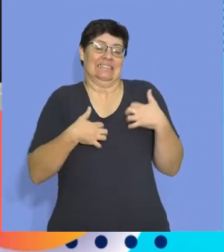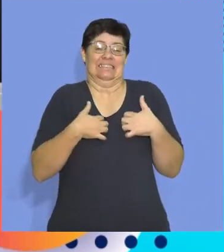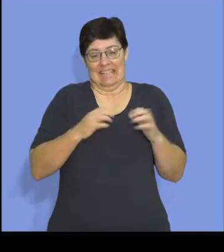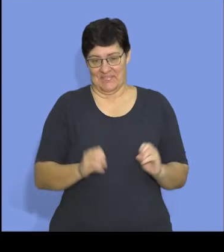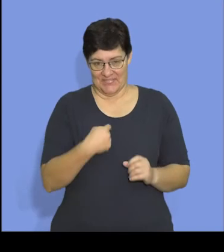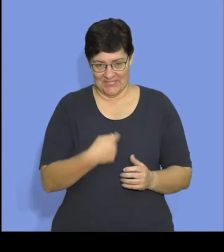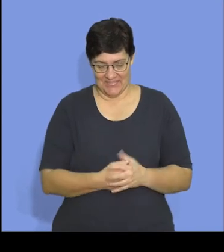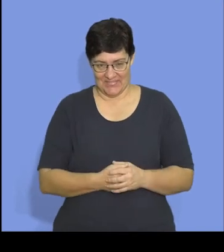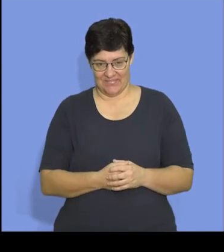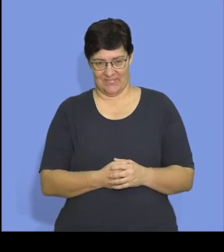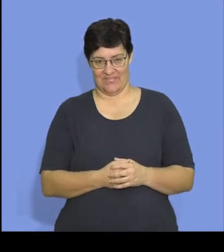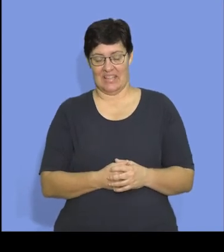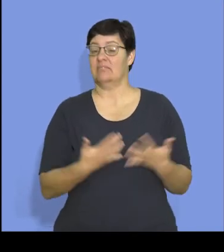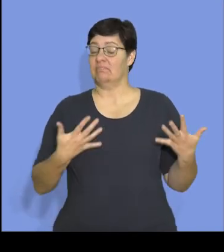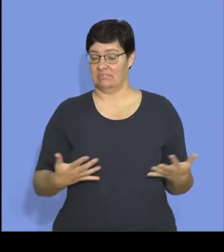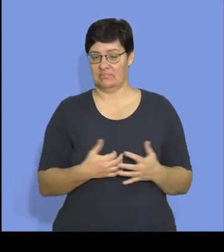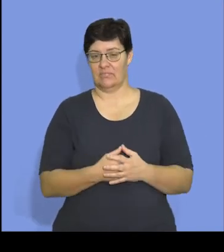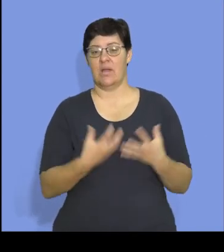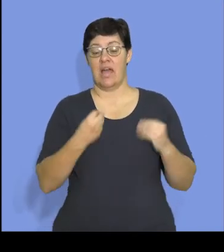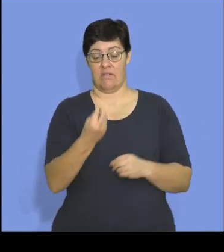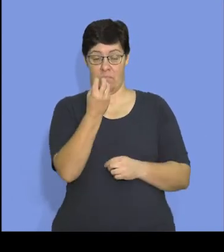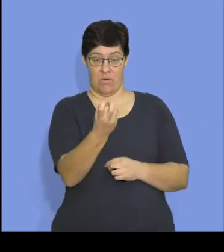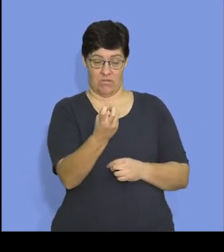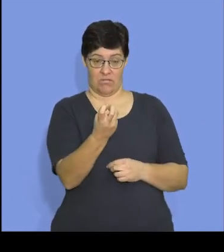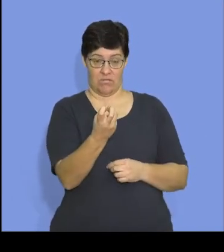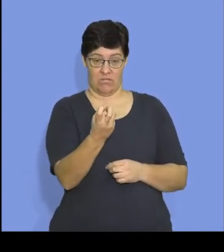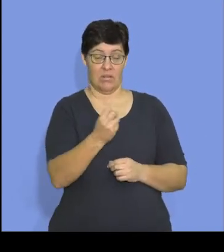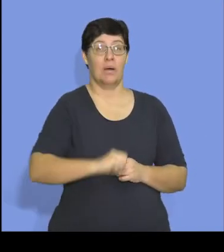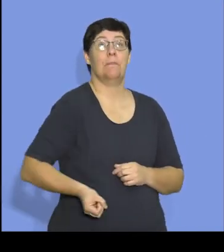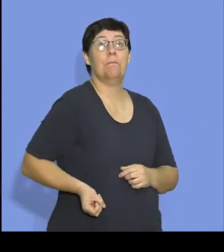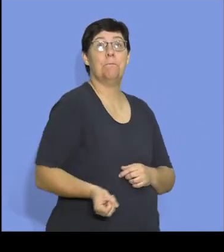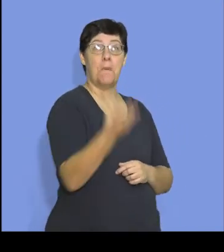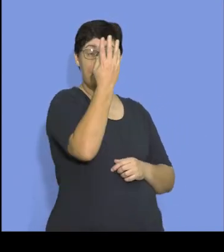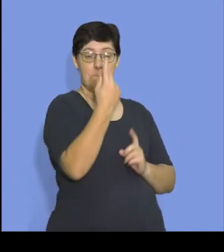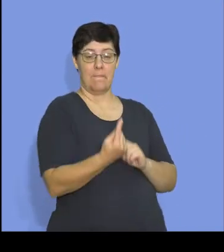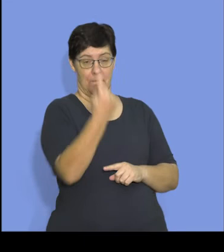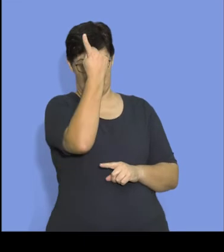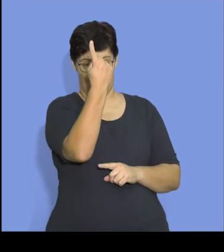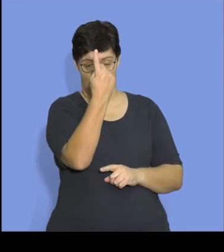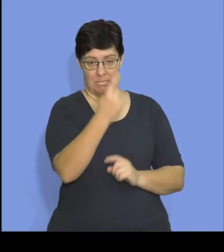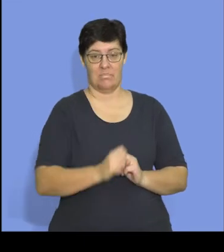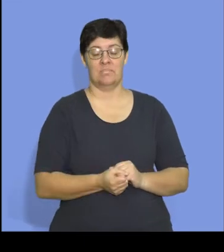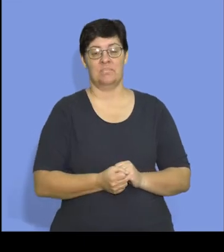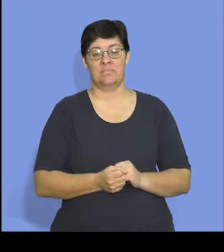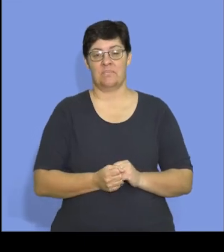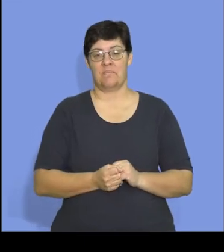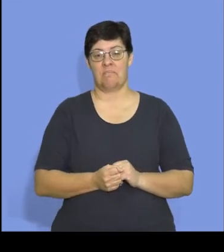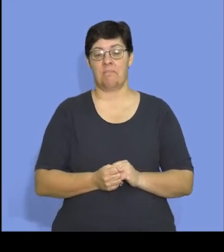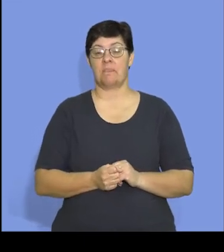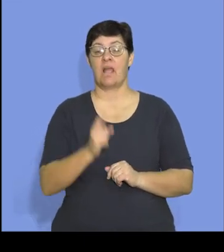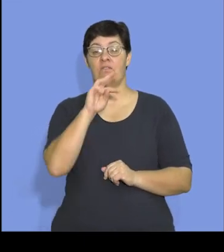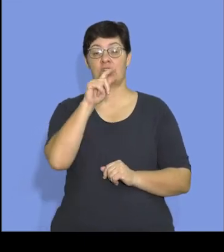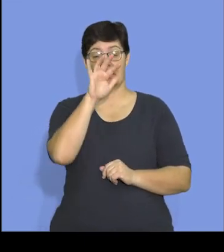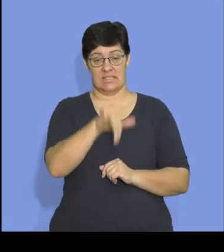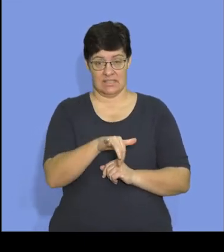So, here we go. We have a ball projected vertically upwards, in other words, thrown, with a